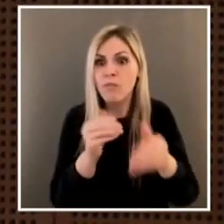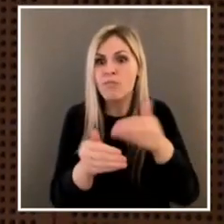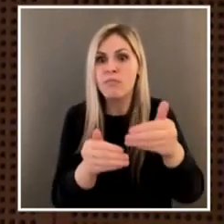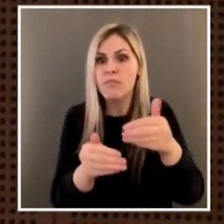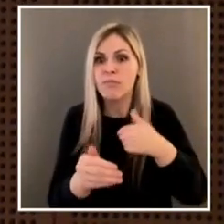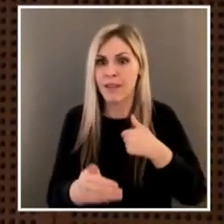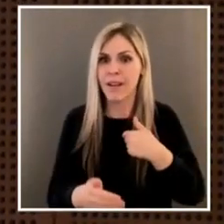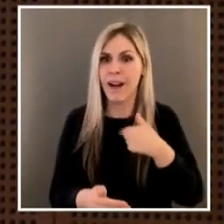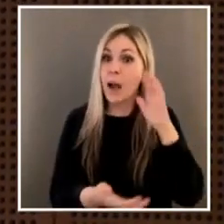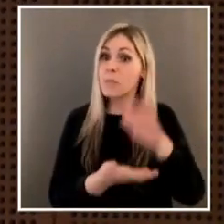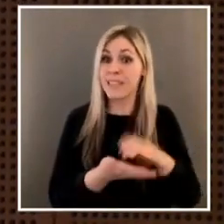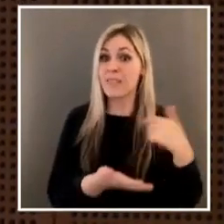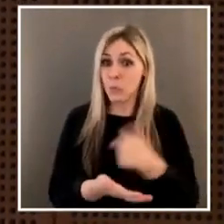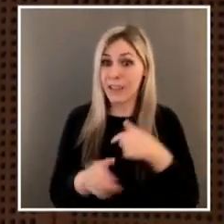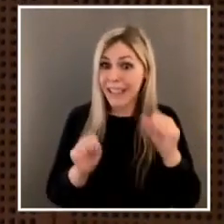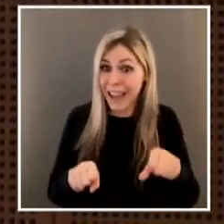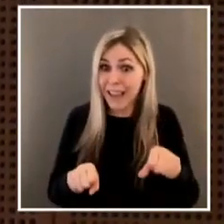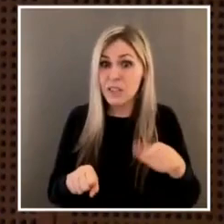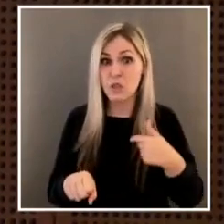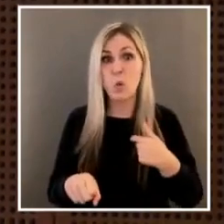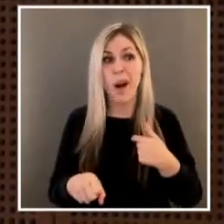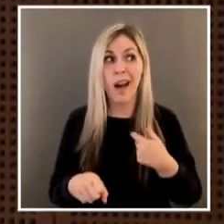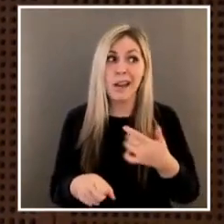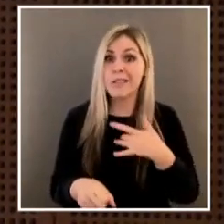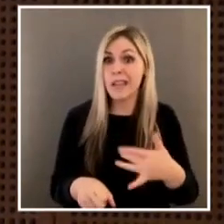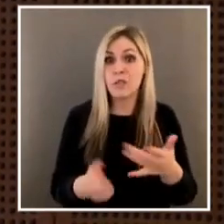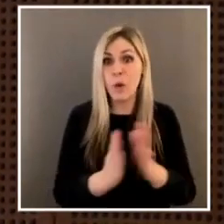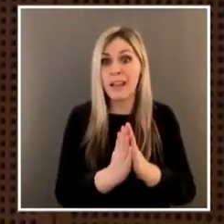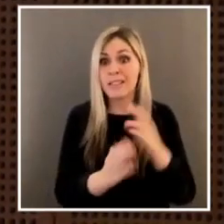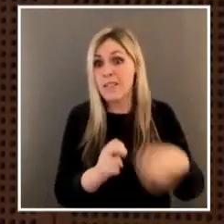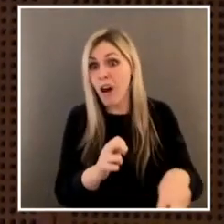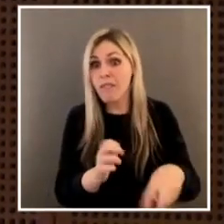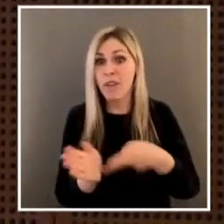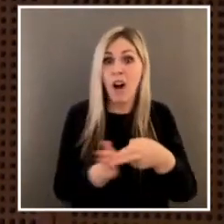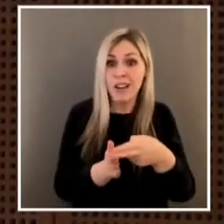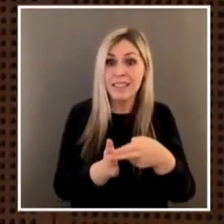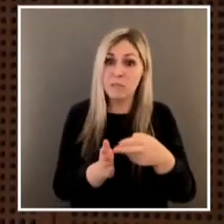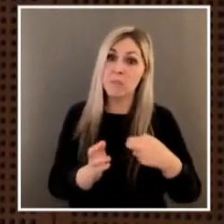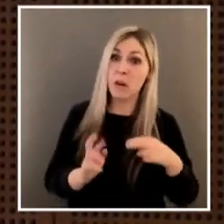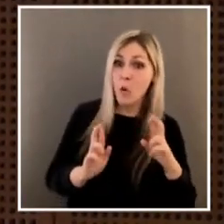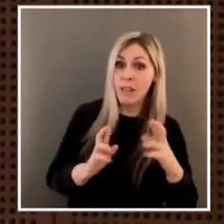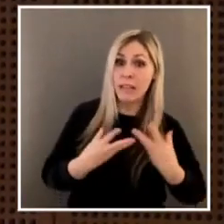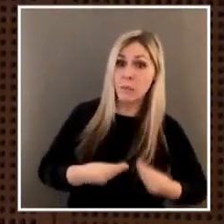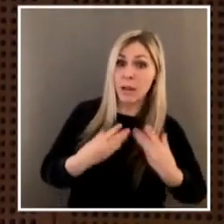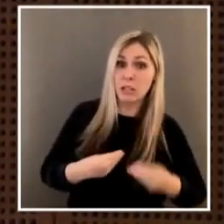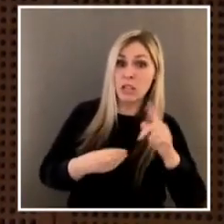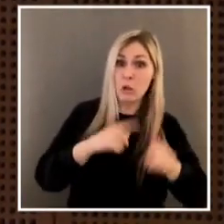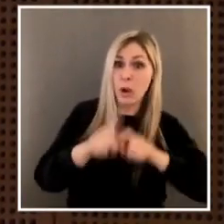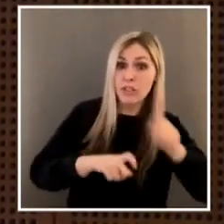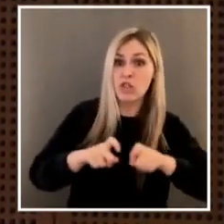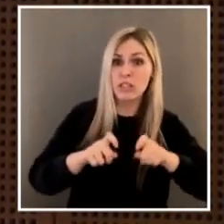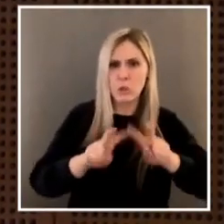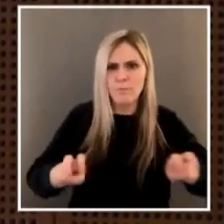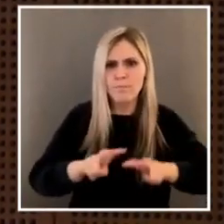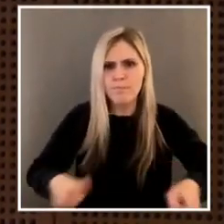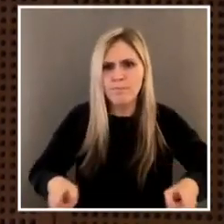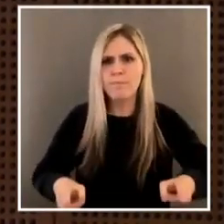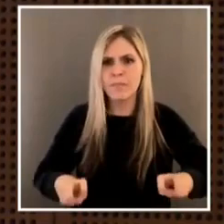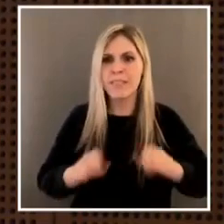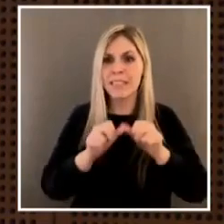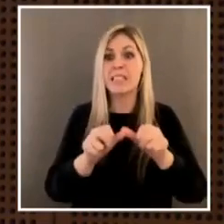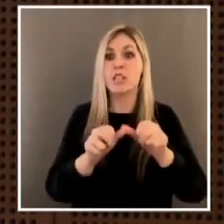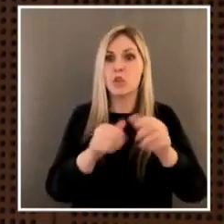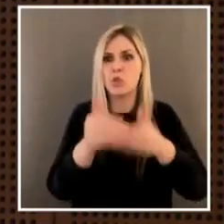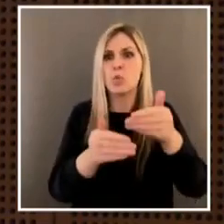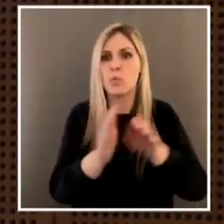so I ask tough, honest, and I hope compassionate questions to keep us moving forward.